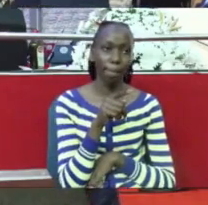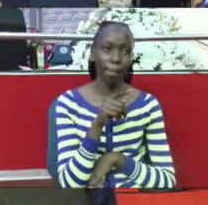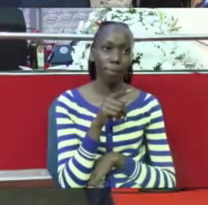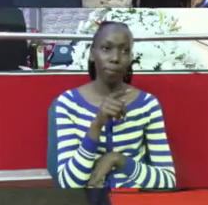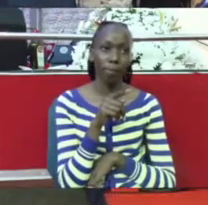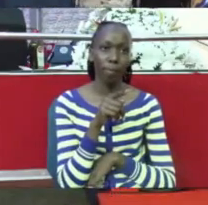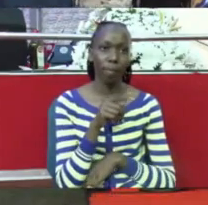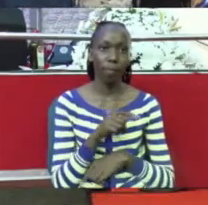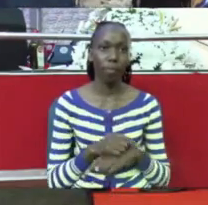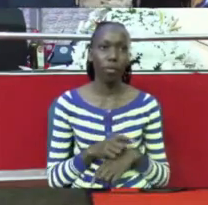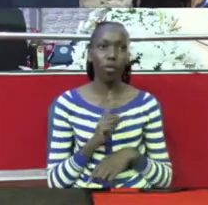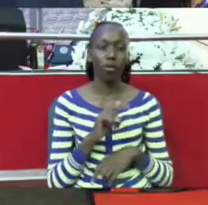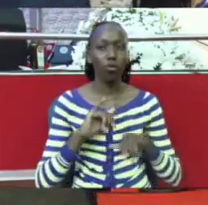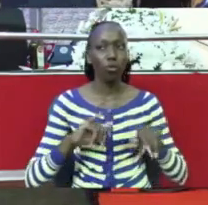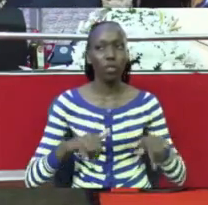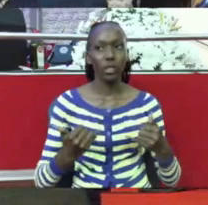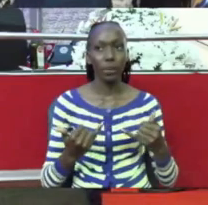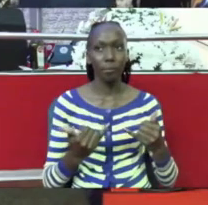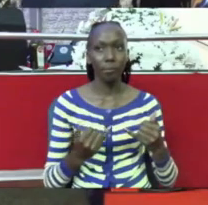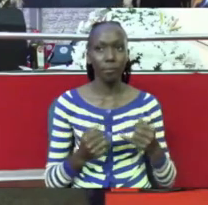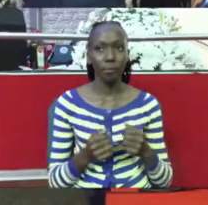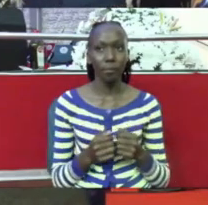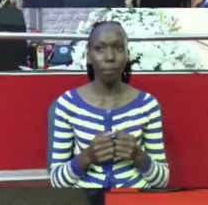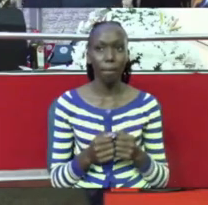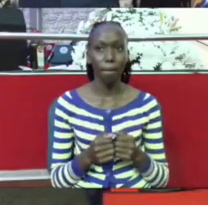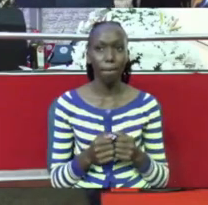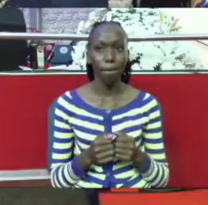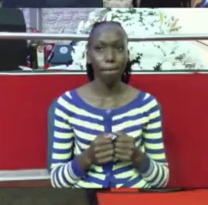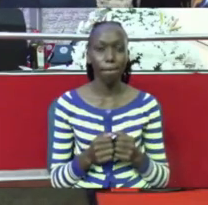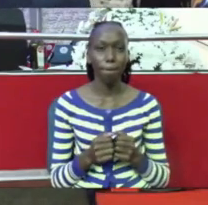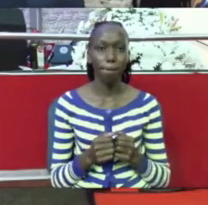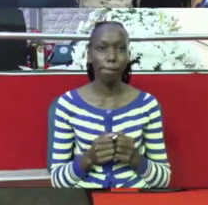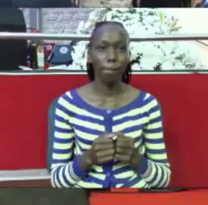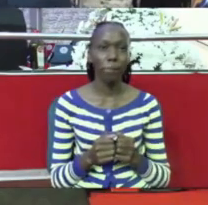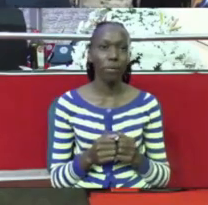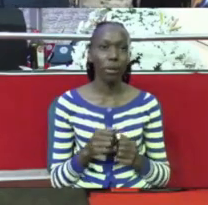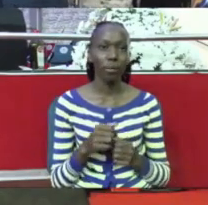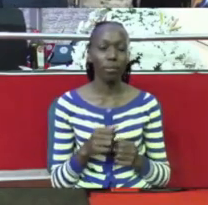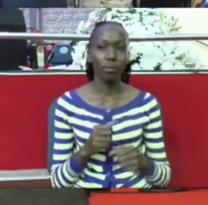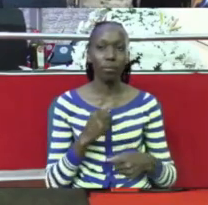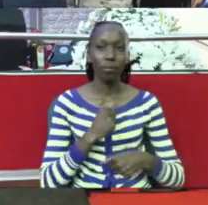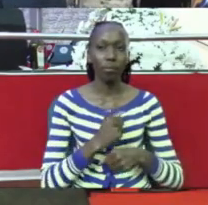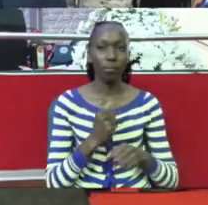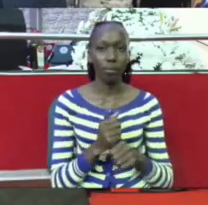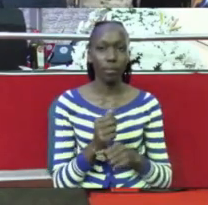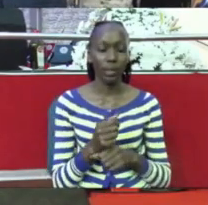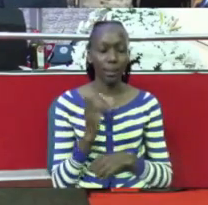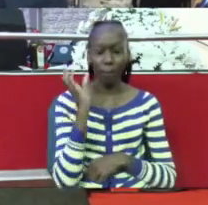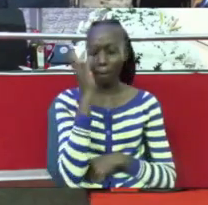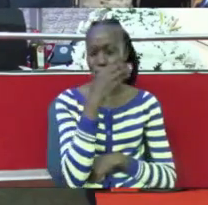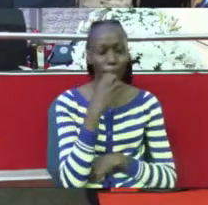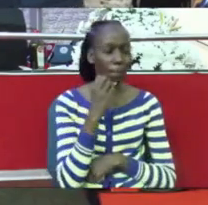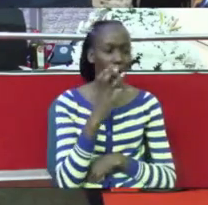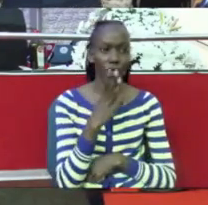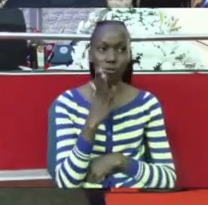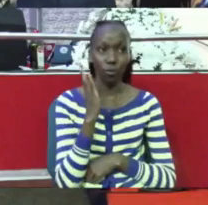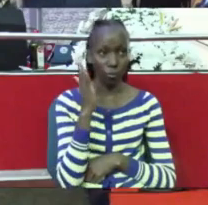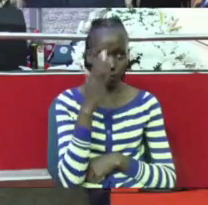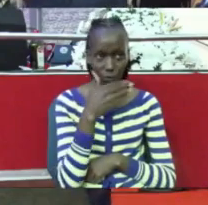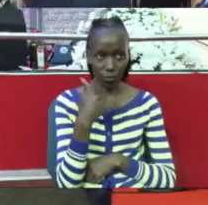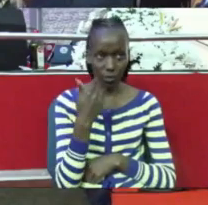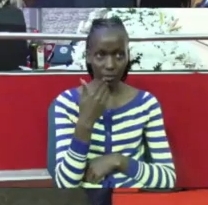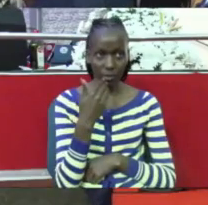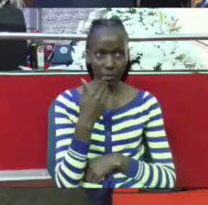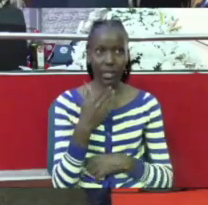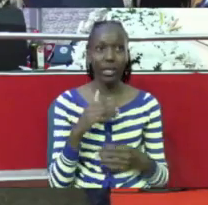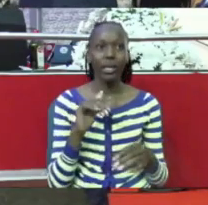to make a brave face before people. Ulikuwa unajaribu kuonyesha uso mzuri mbele ya watu. But you know your marriage is in the rocks. Lakini